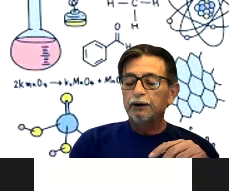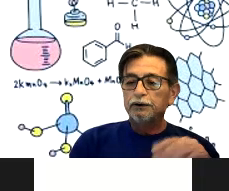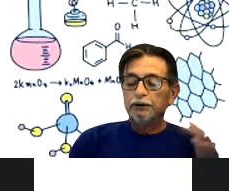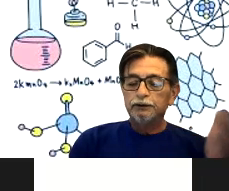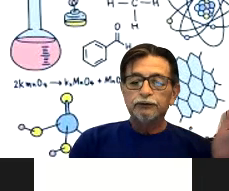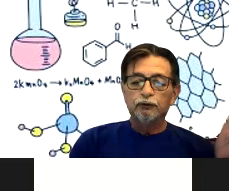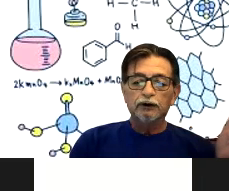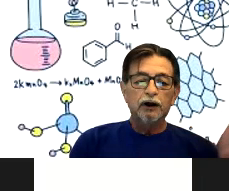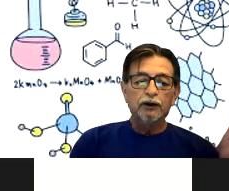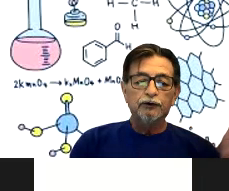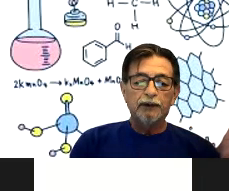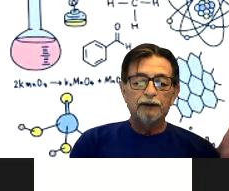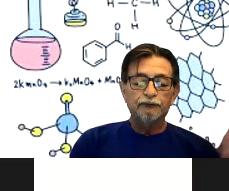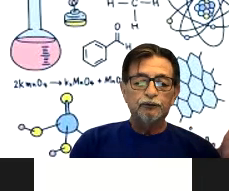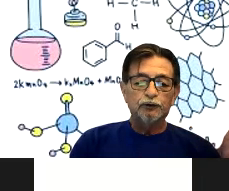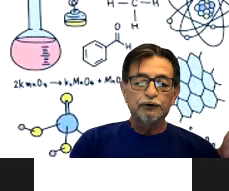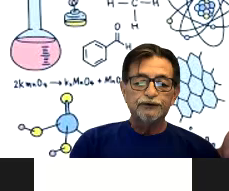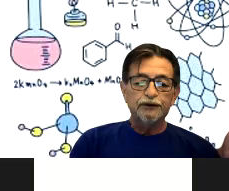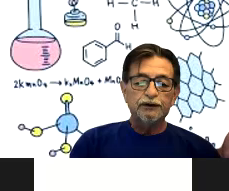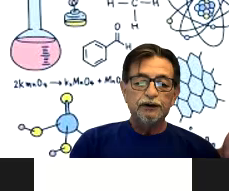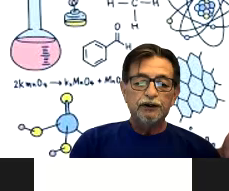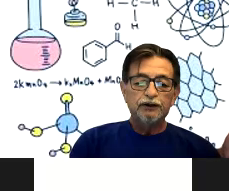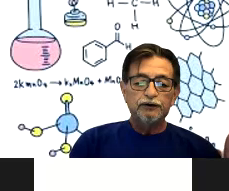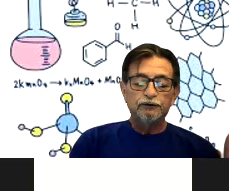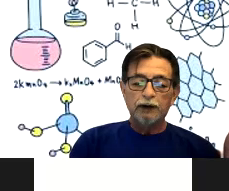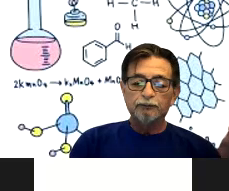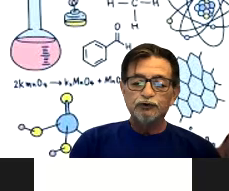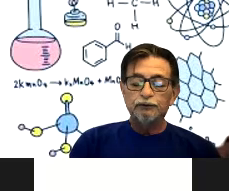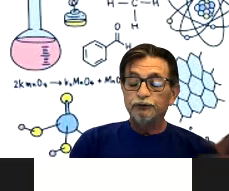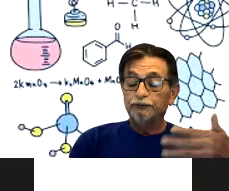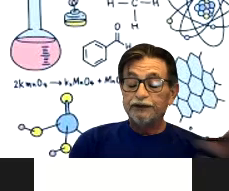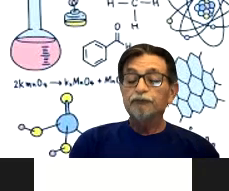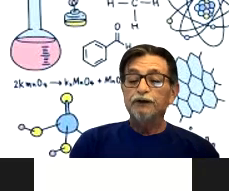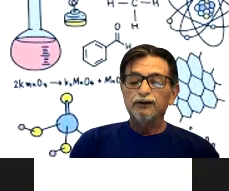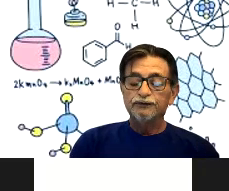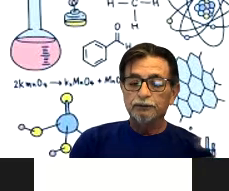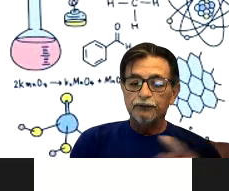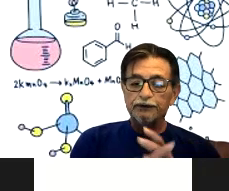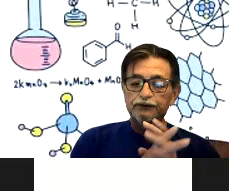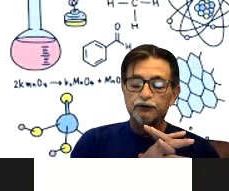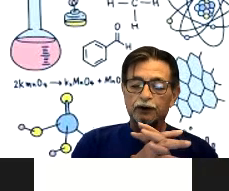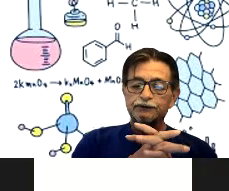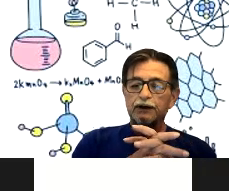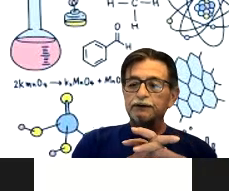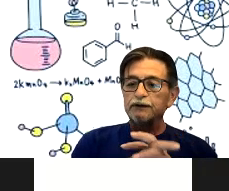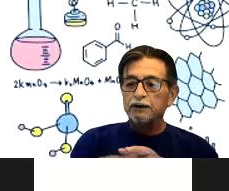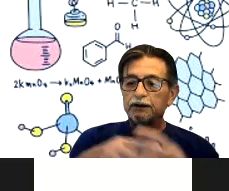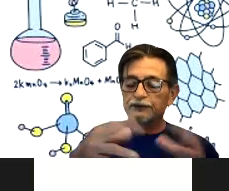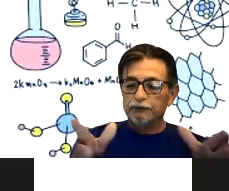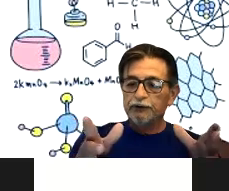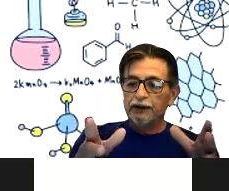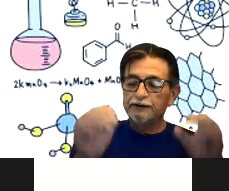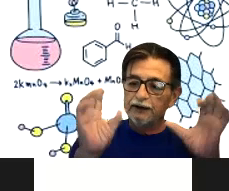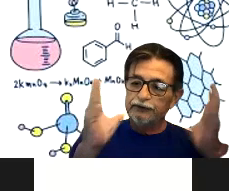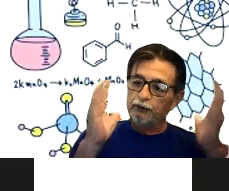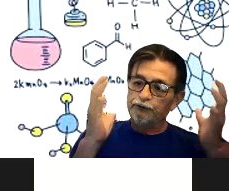plumber to unclog your bathroom or your sink, you would definitely use some of this, hydroxides.